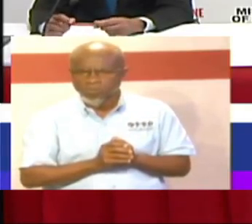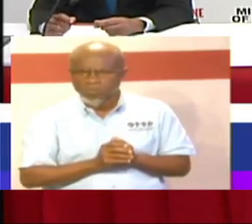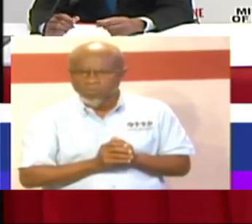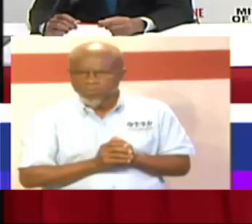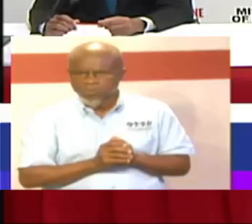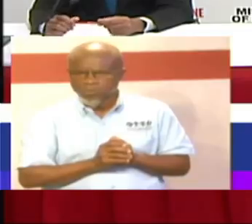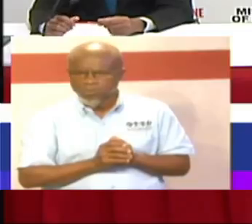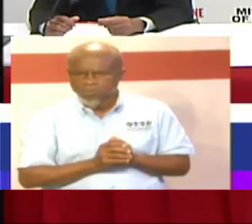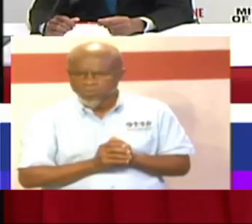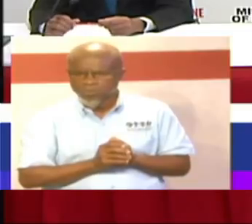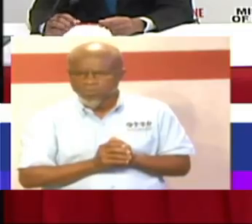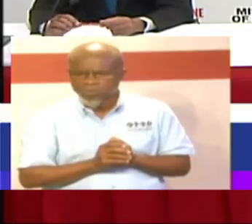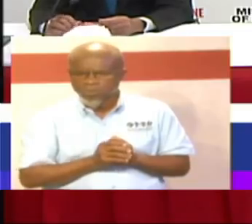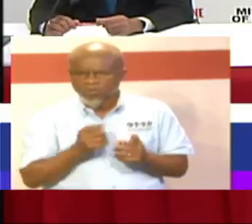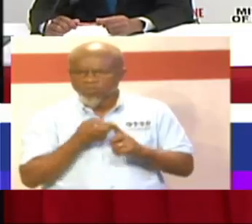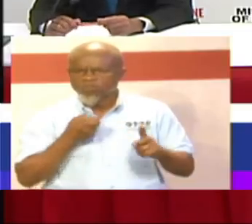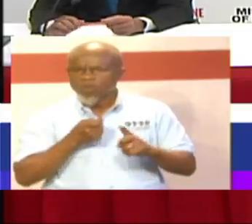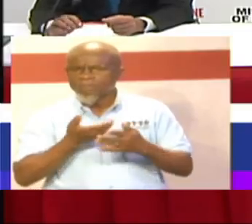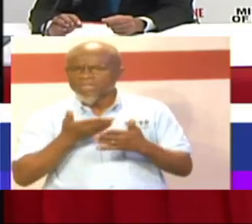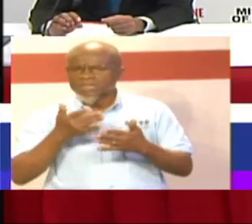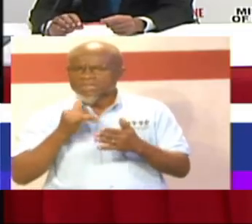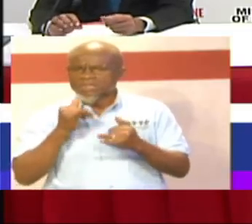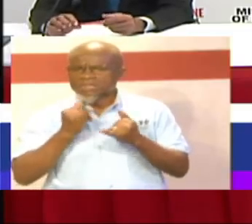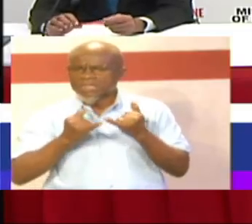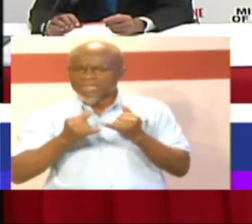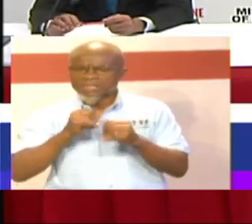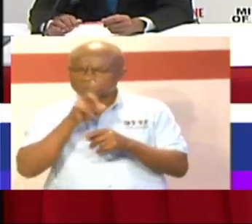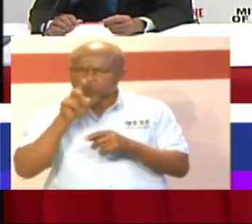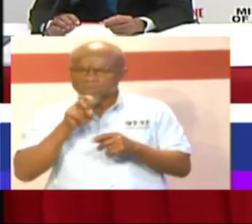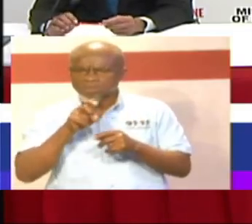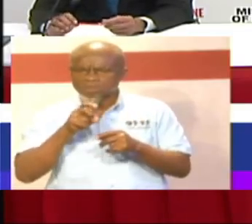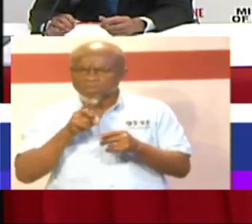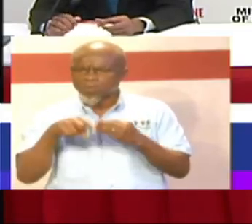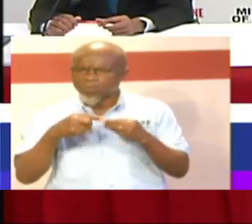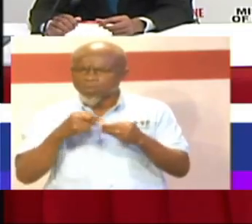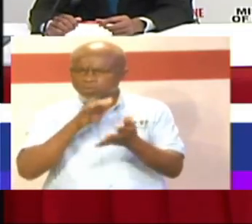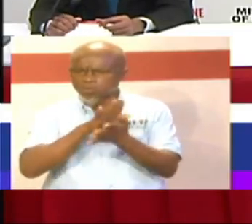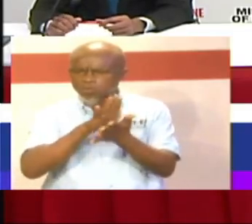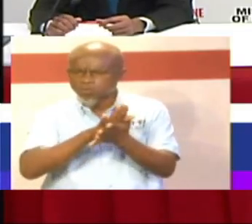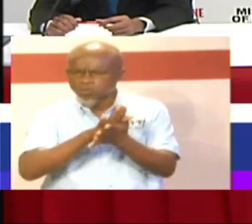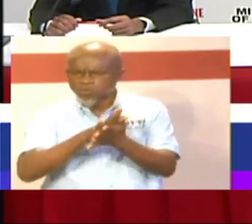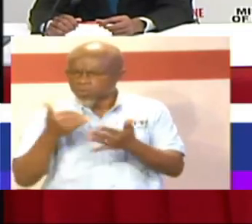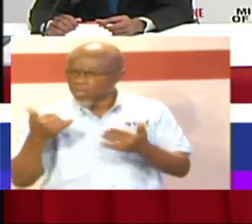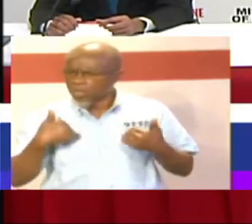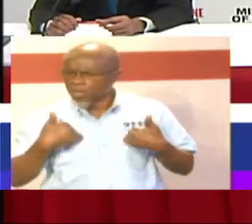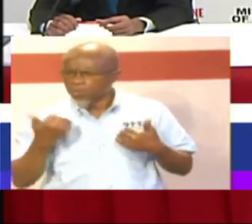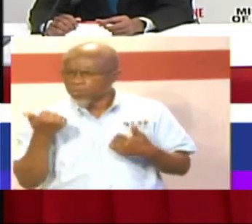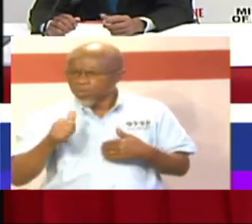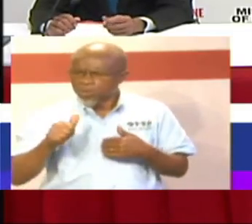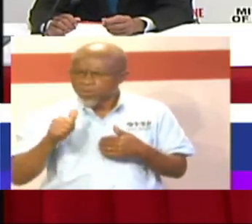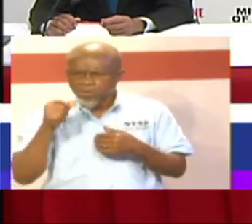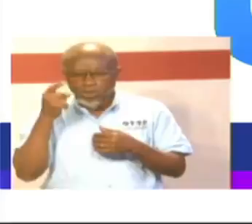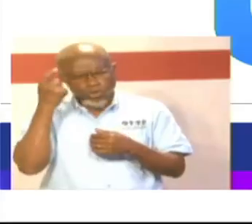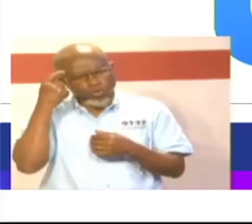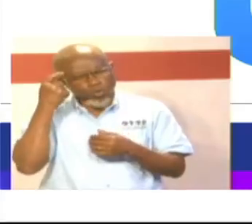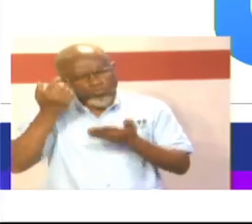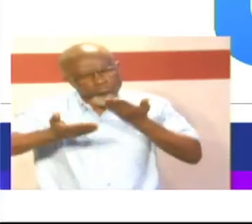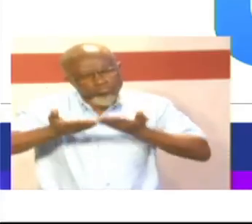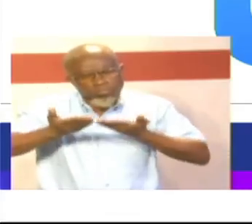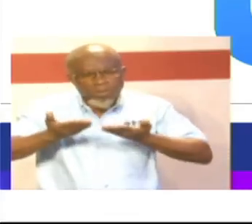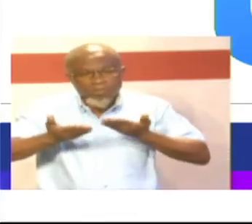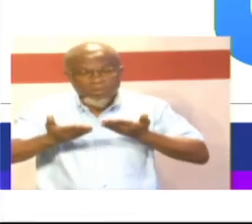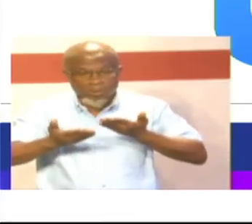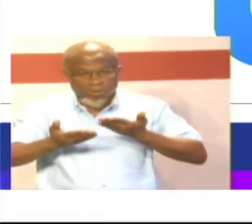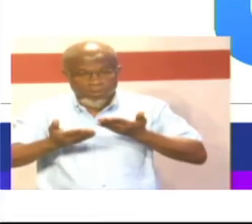interestingly, following up on the last question in terms of schools, has there been any consideration, any talks to